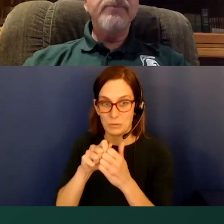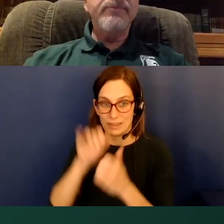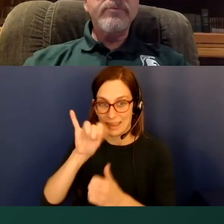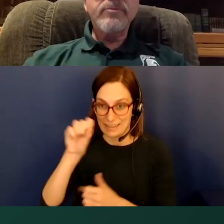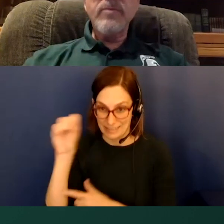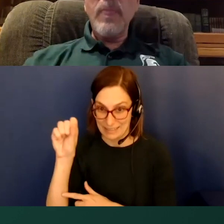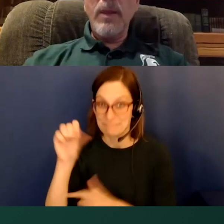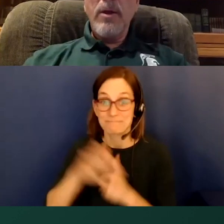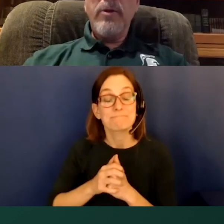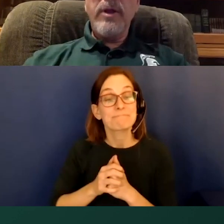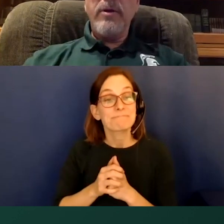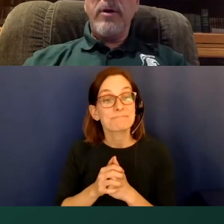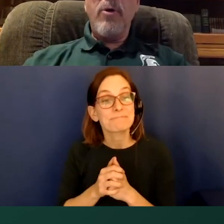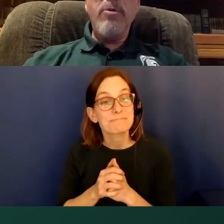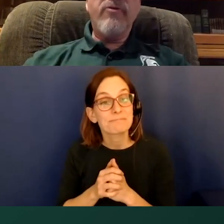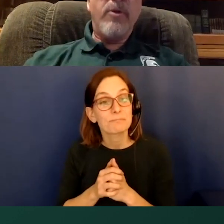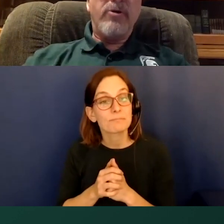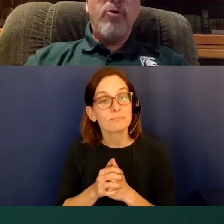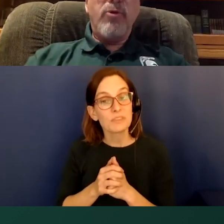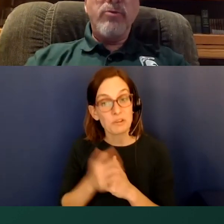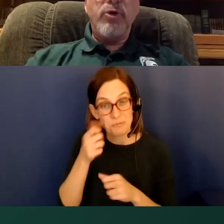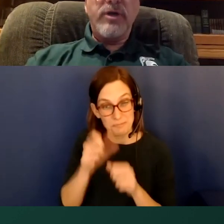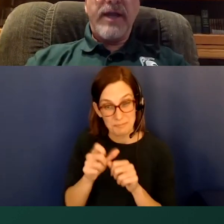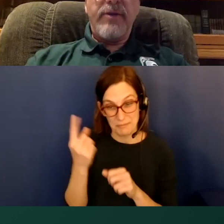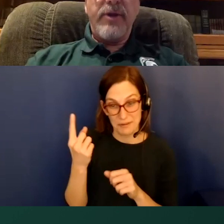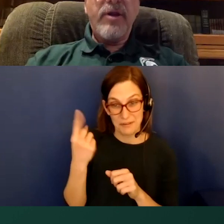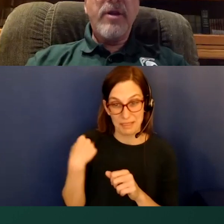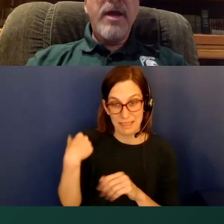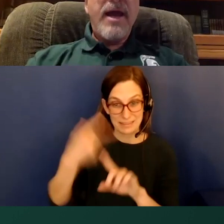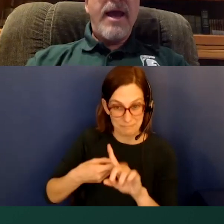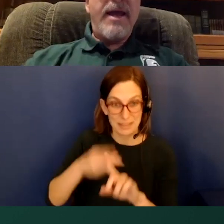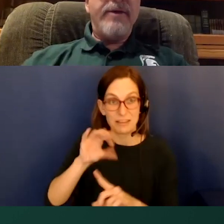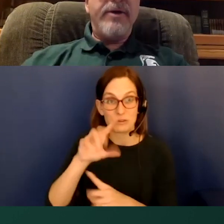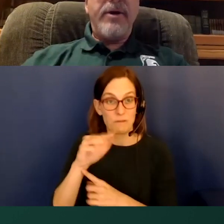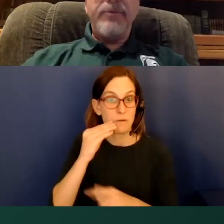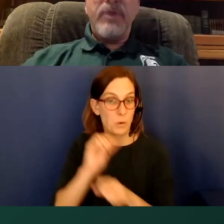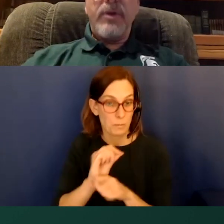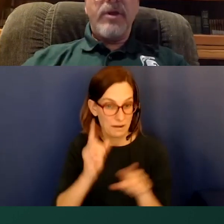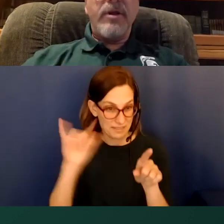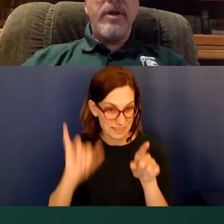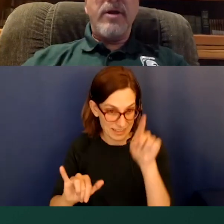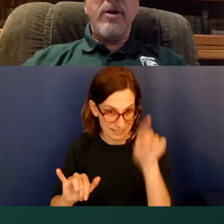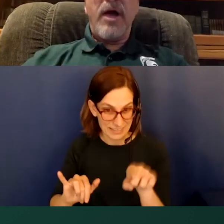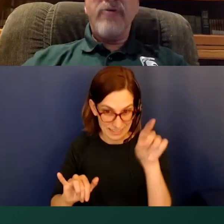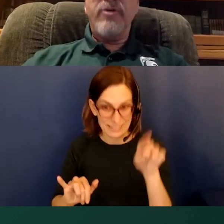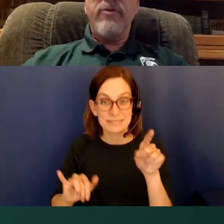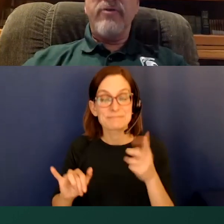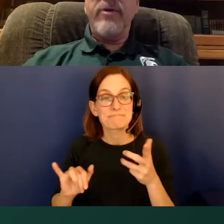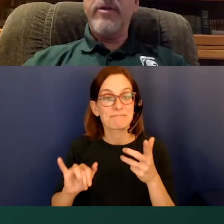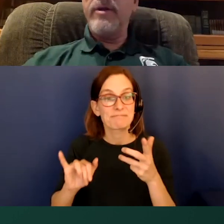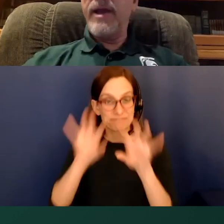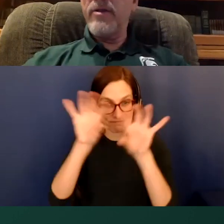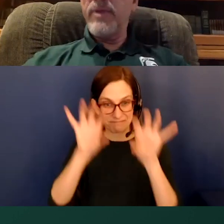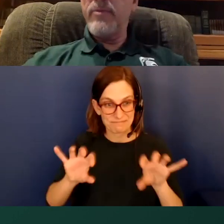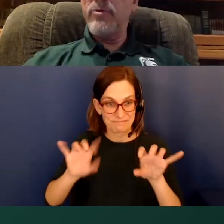So the homework from October looked like this. And this is a collage of the